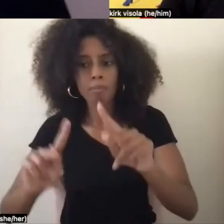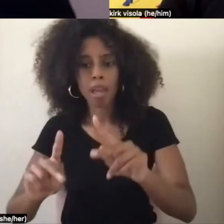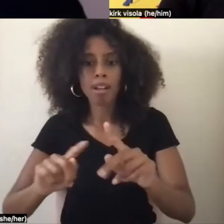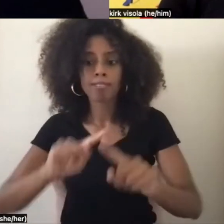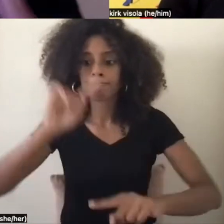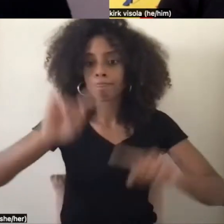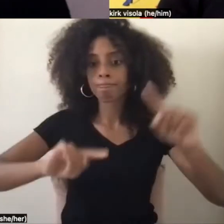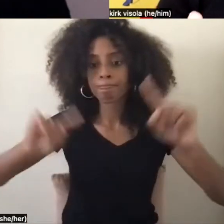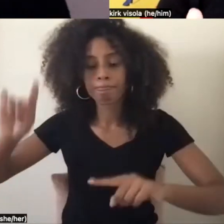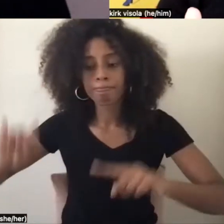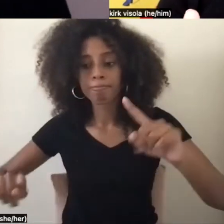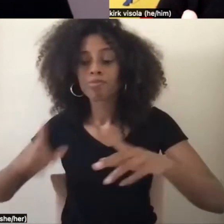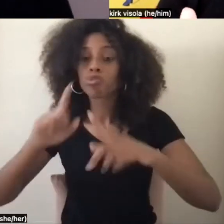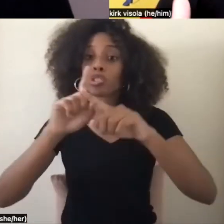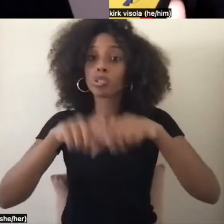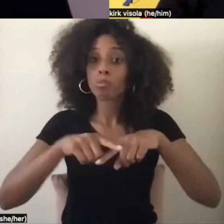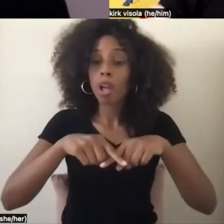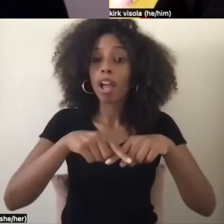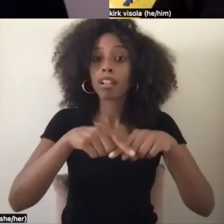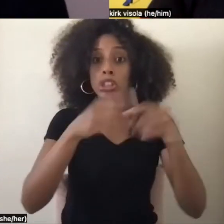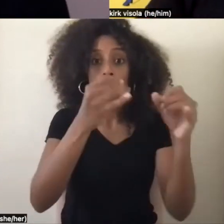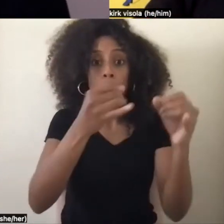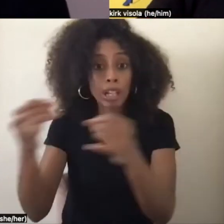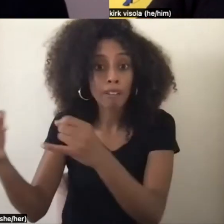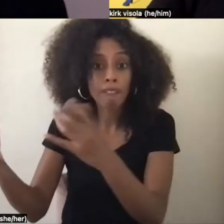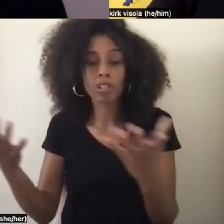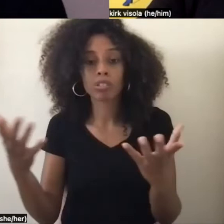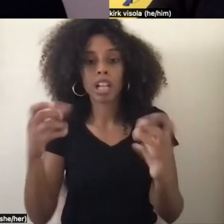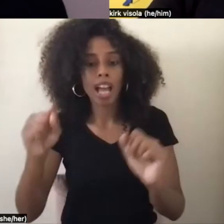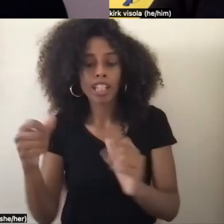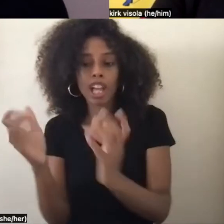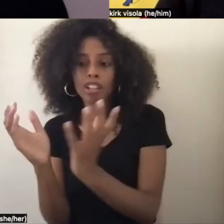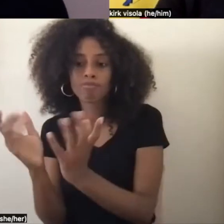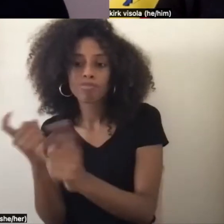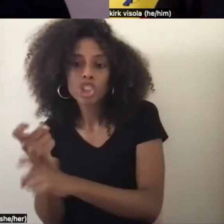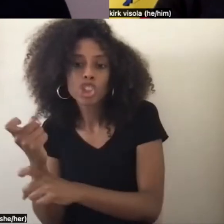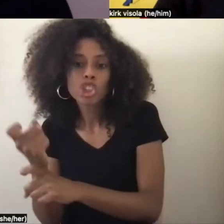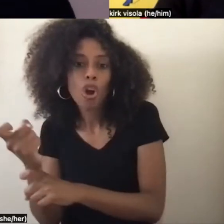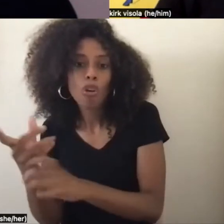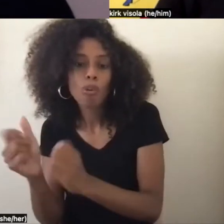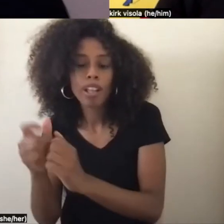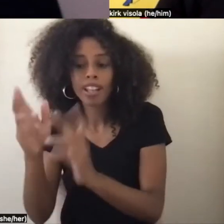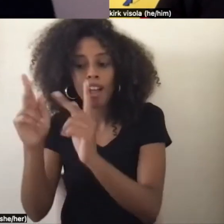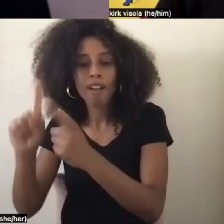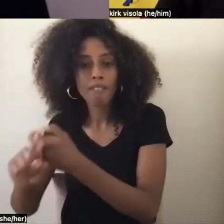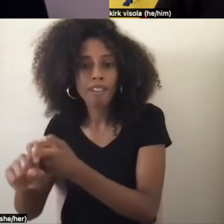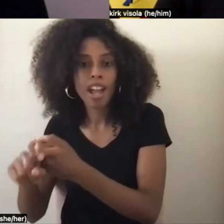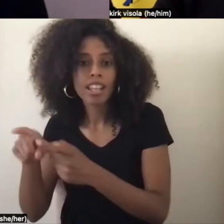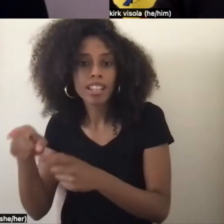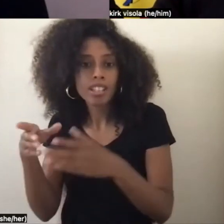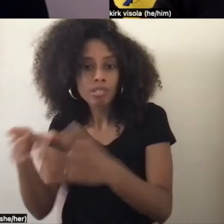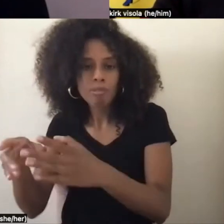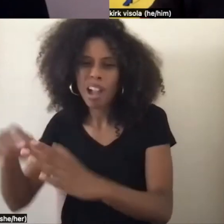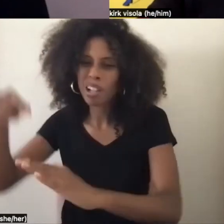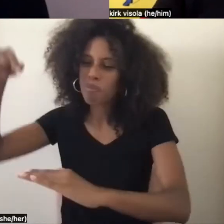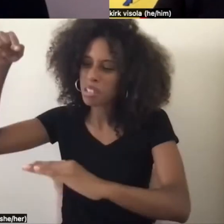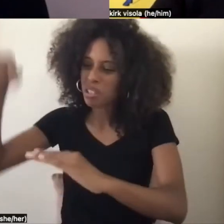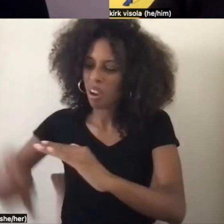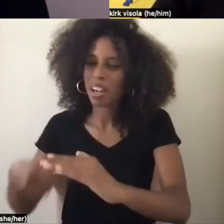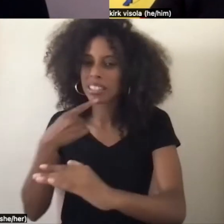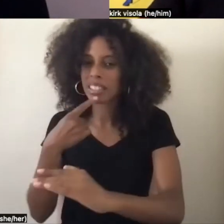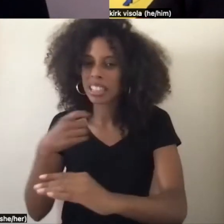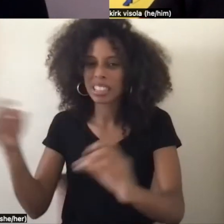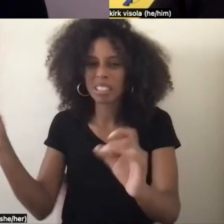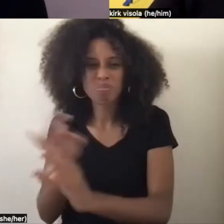person. I can joke with one of my friends a certain way, and I can really go dark and really say some terrible,